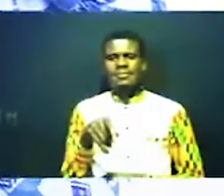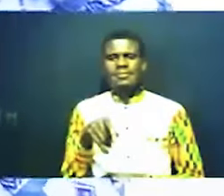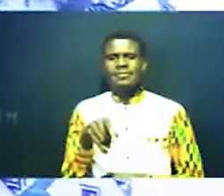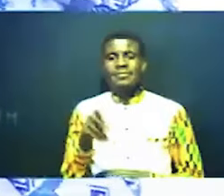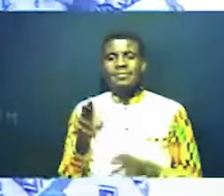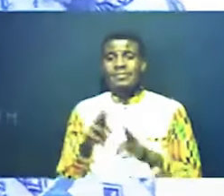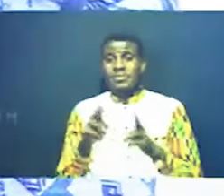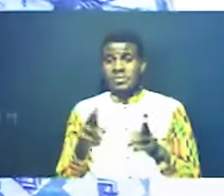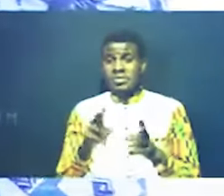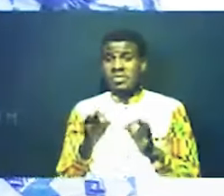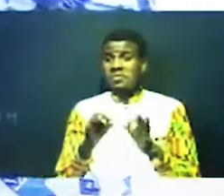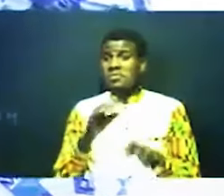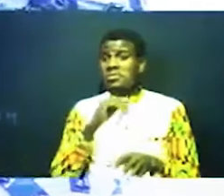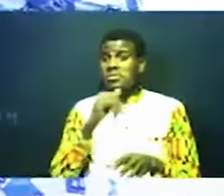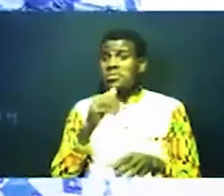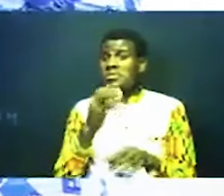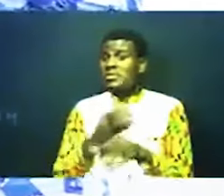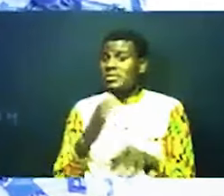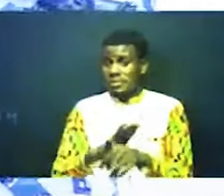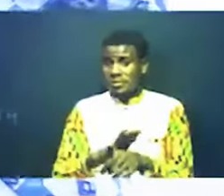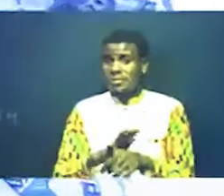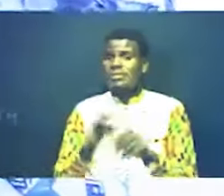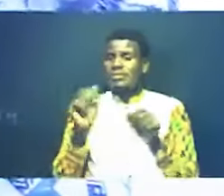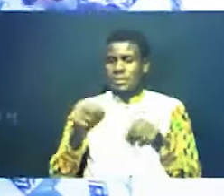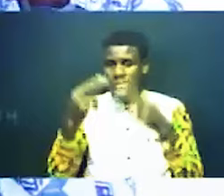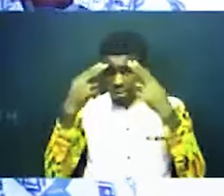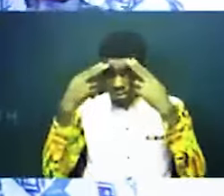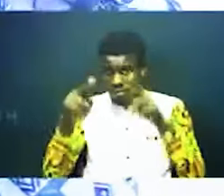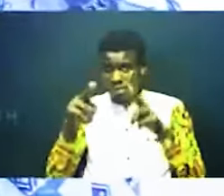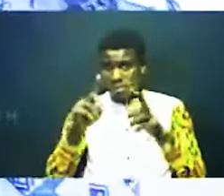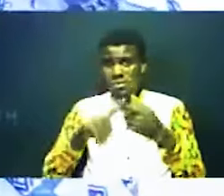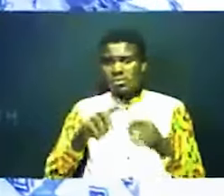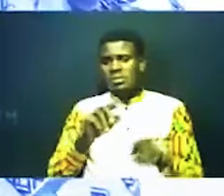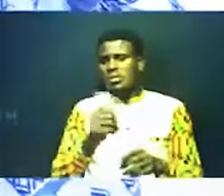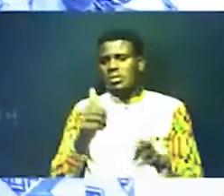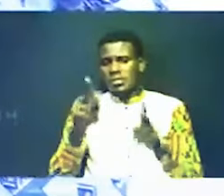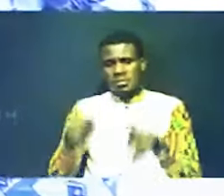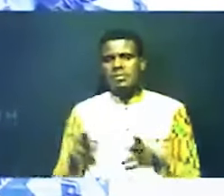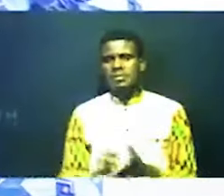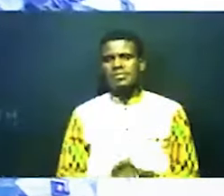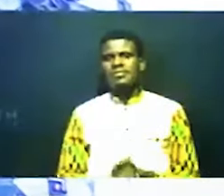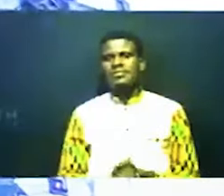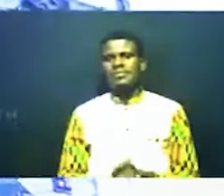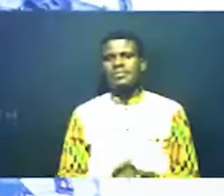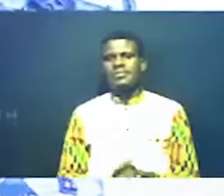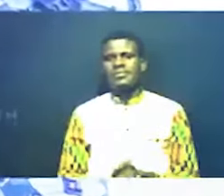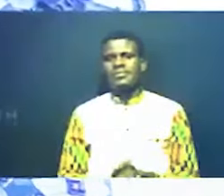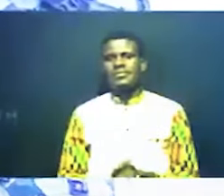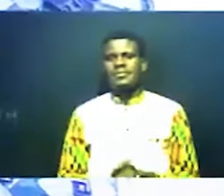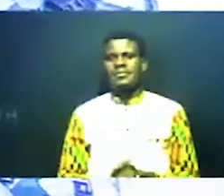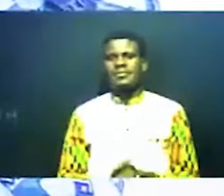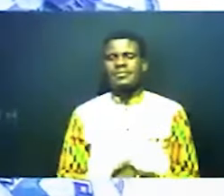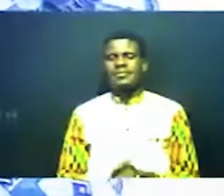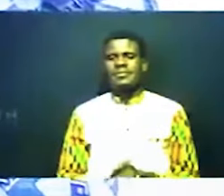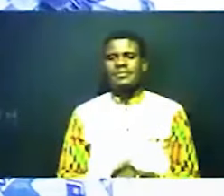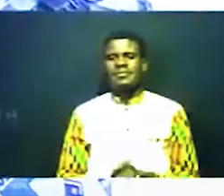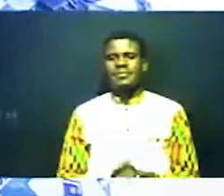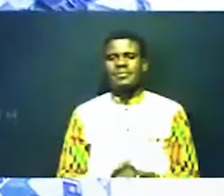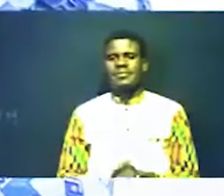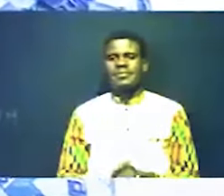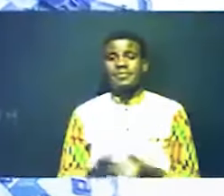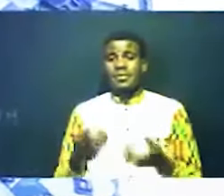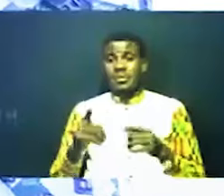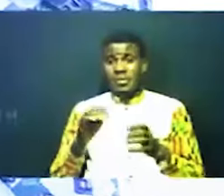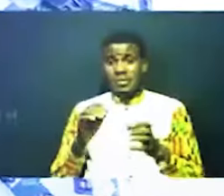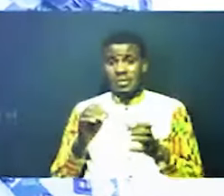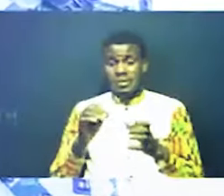So if you don't see to it, it can happen to anyone. And it says that the heart, when that happens, you